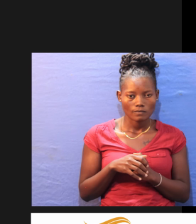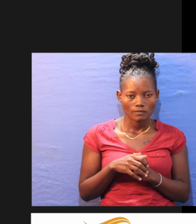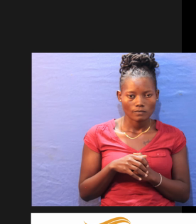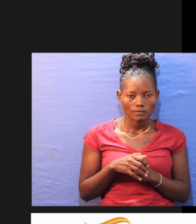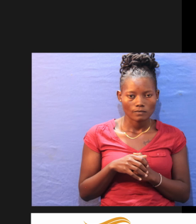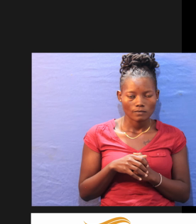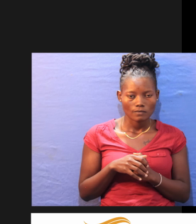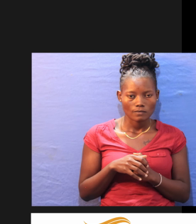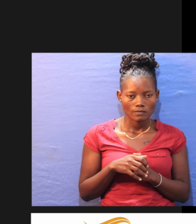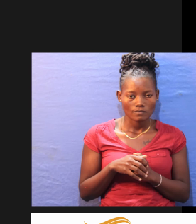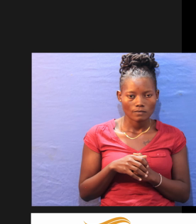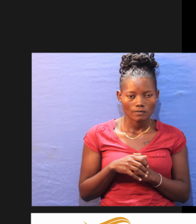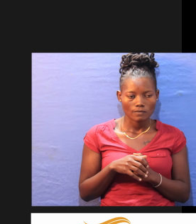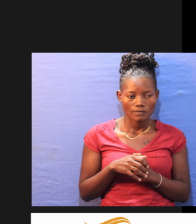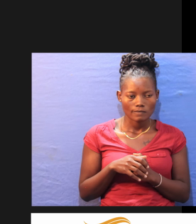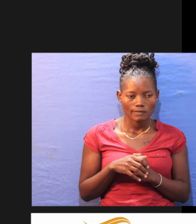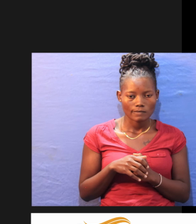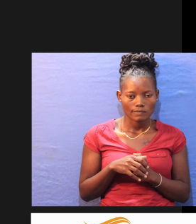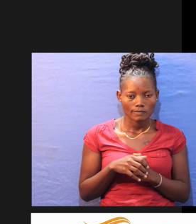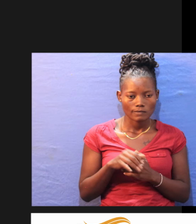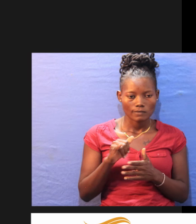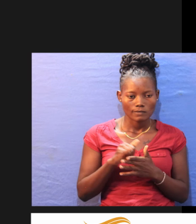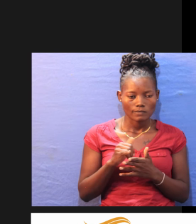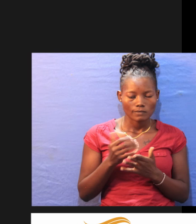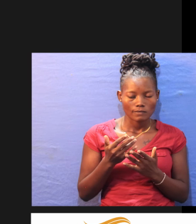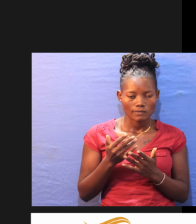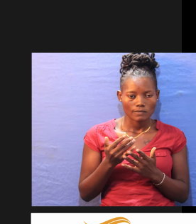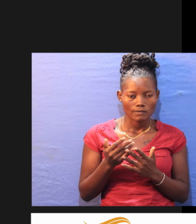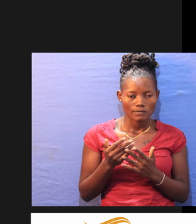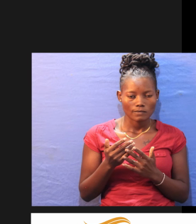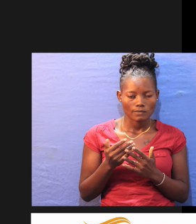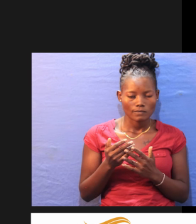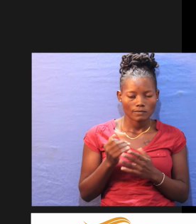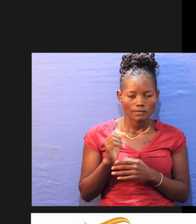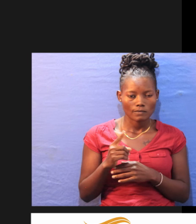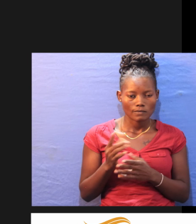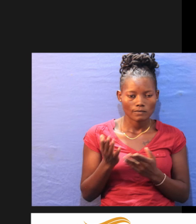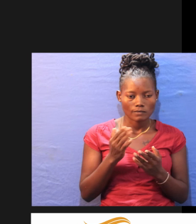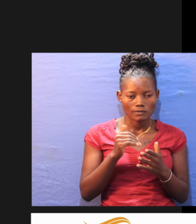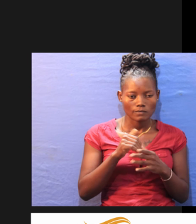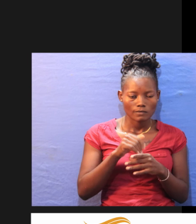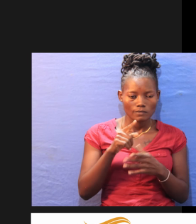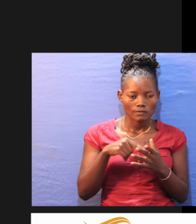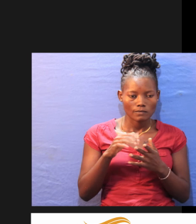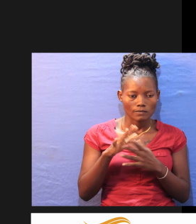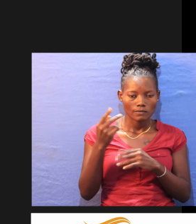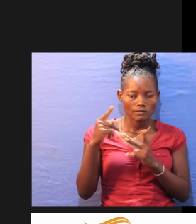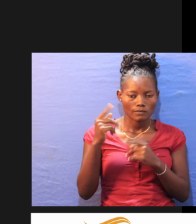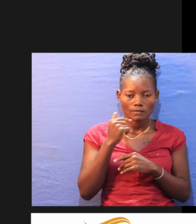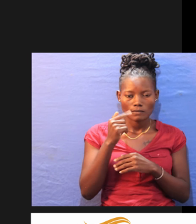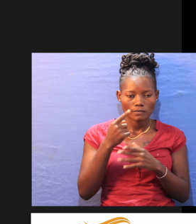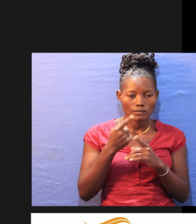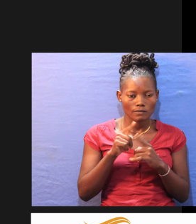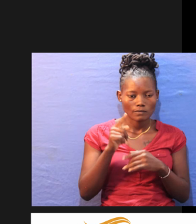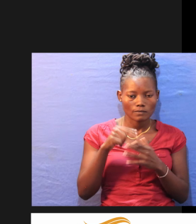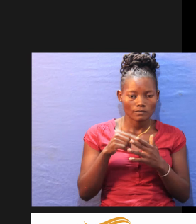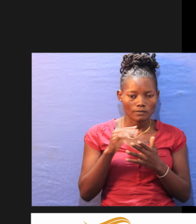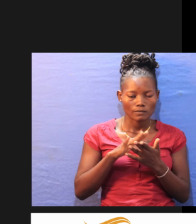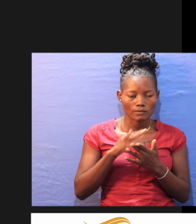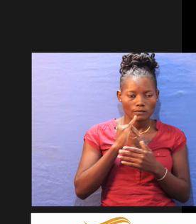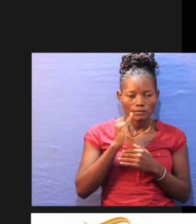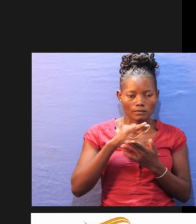add on to what Professor is saying, that yes, what is more important is even